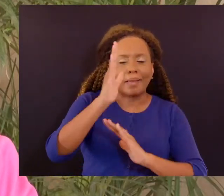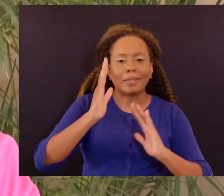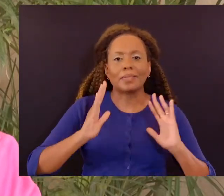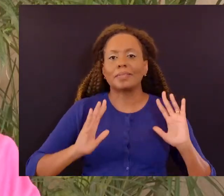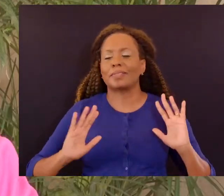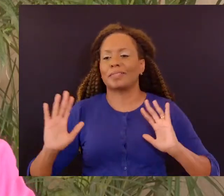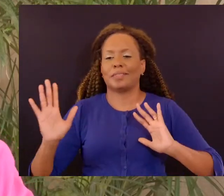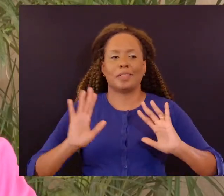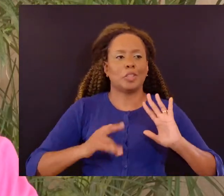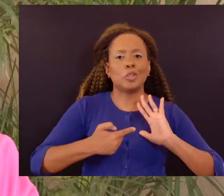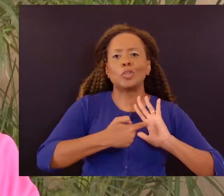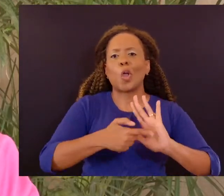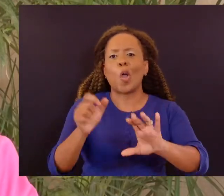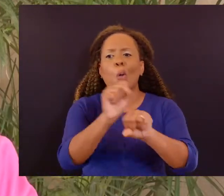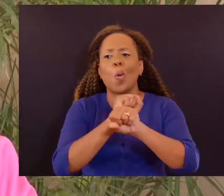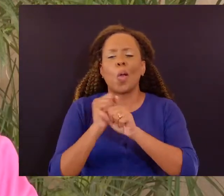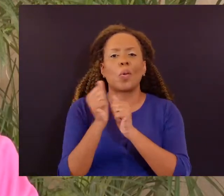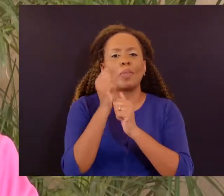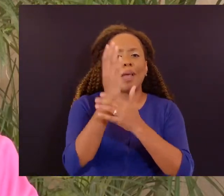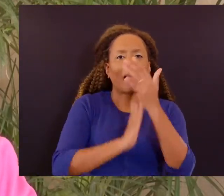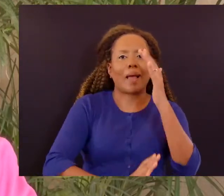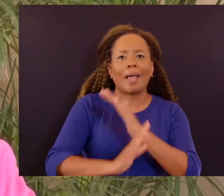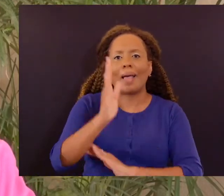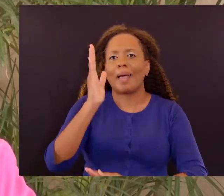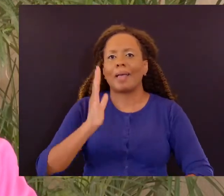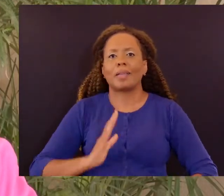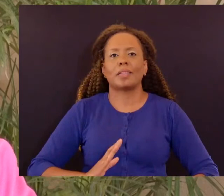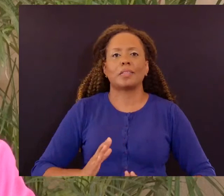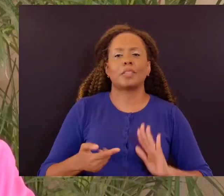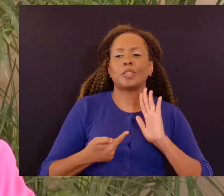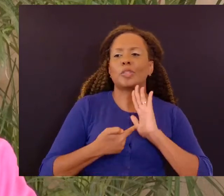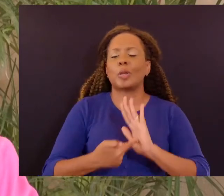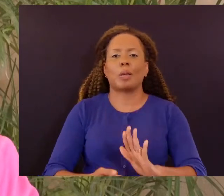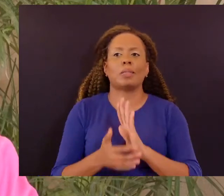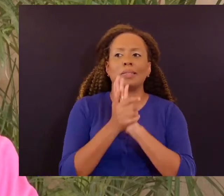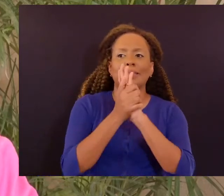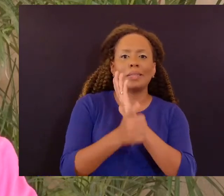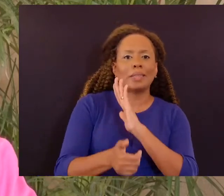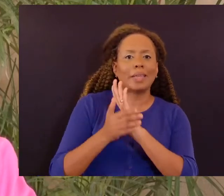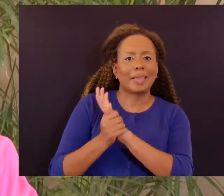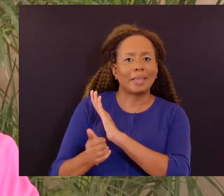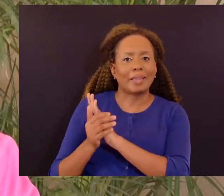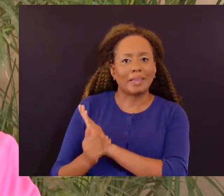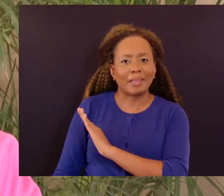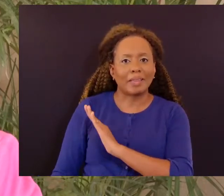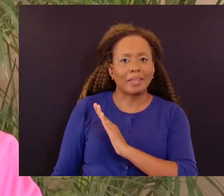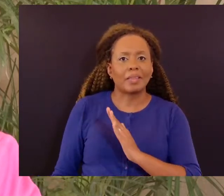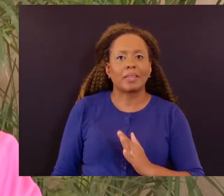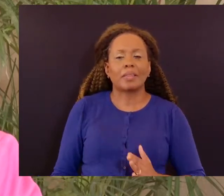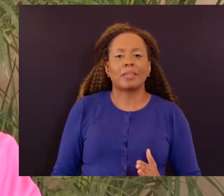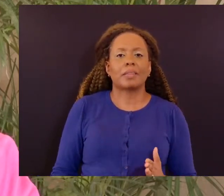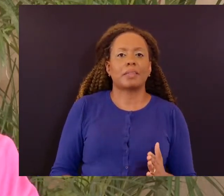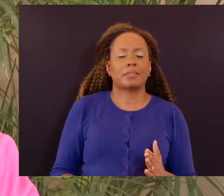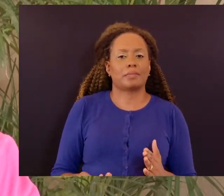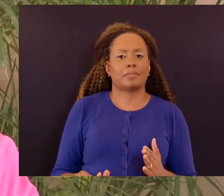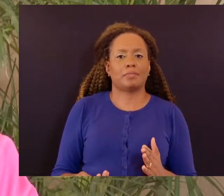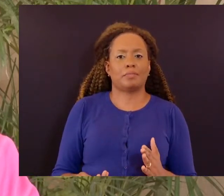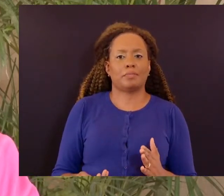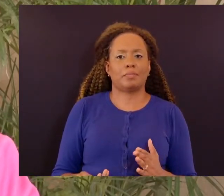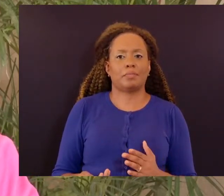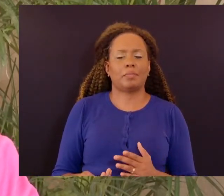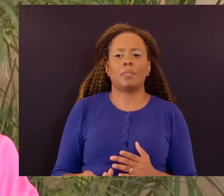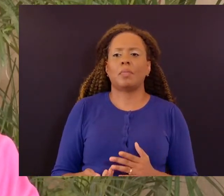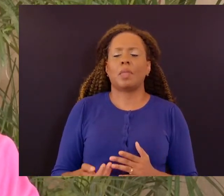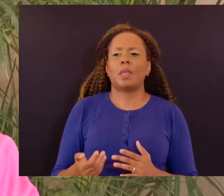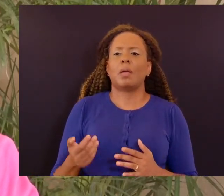to demonstrate to us the skills that they have and target the interests that